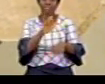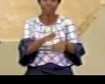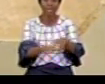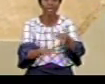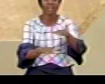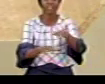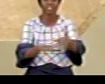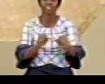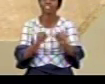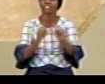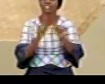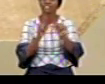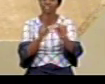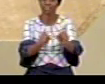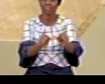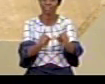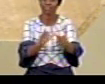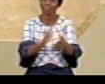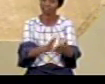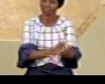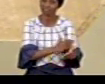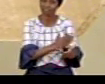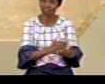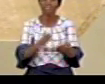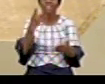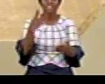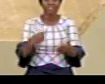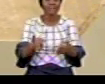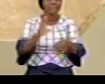is marching. We are marching